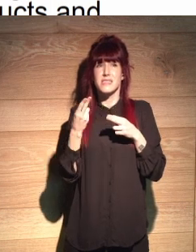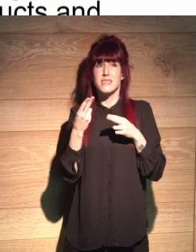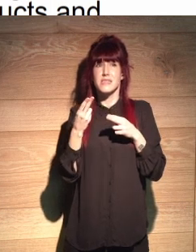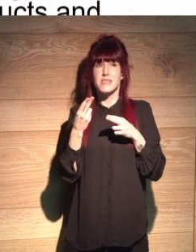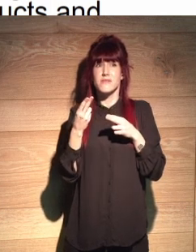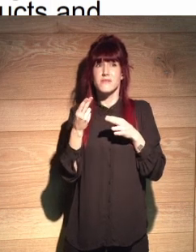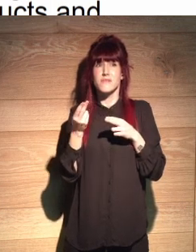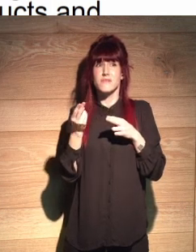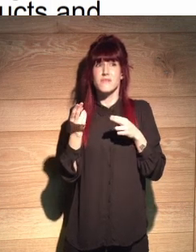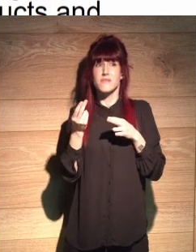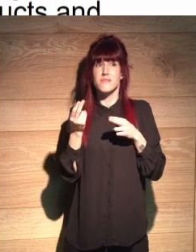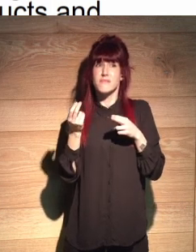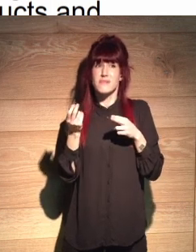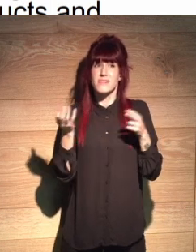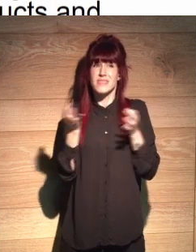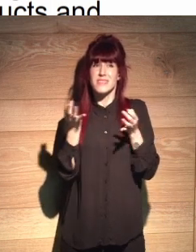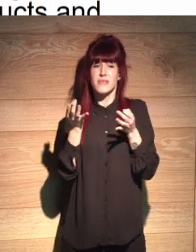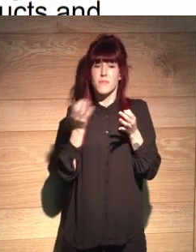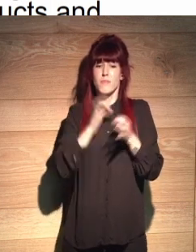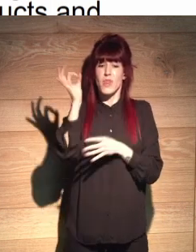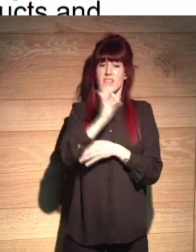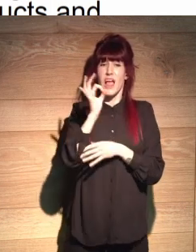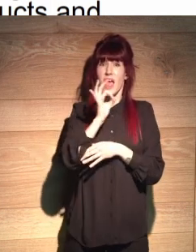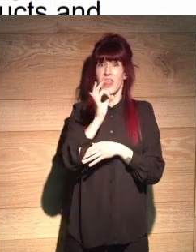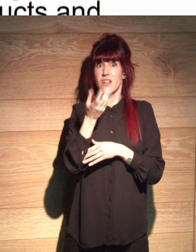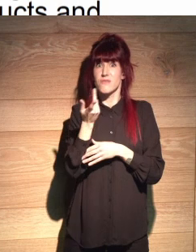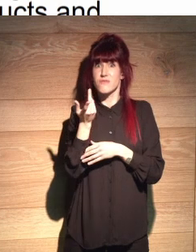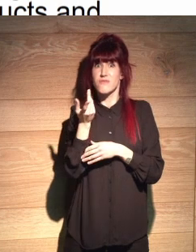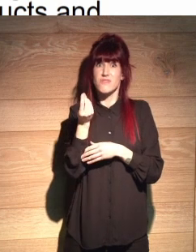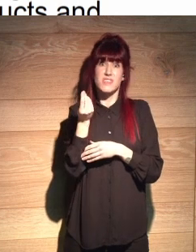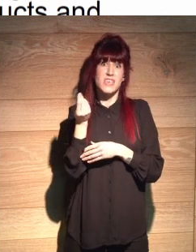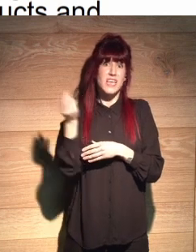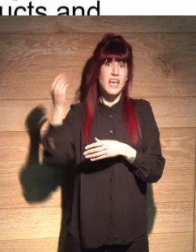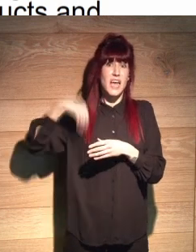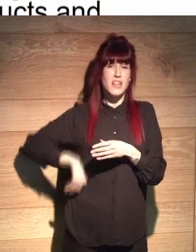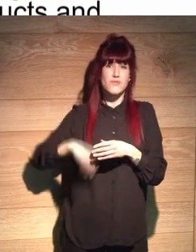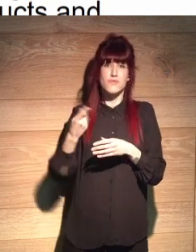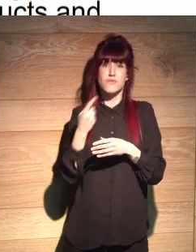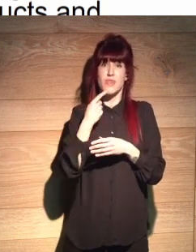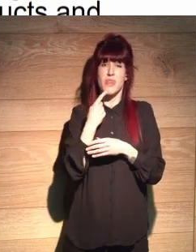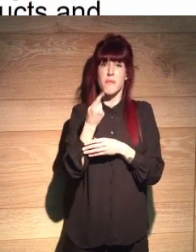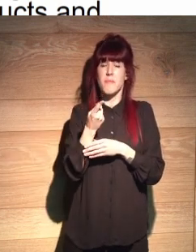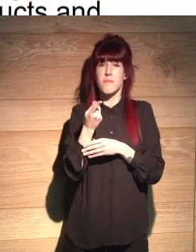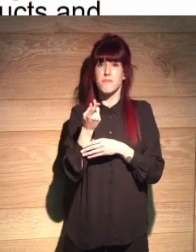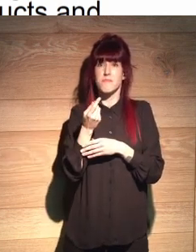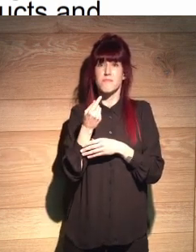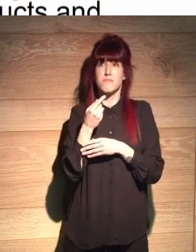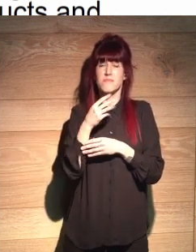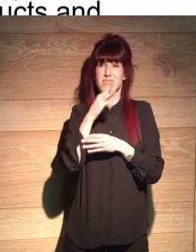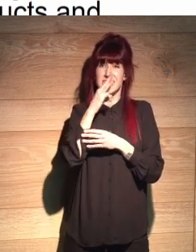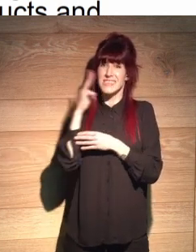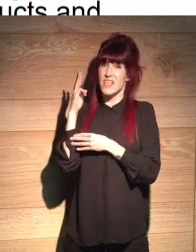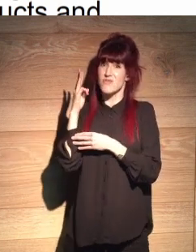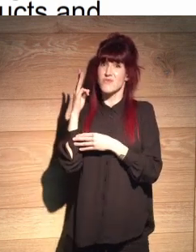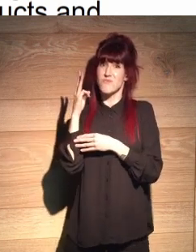the percentage of total revenue from new products and services that is launched over the past 3 years.